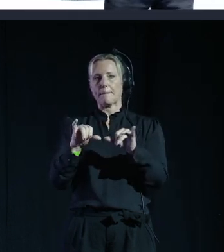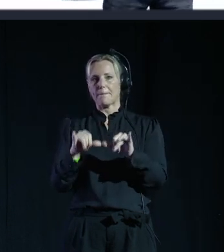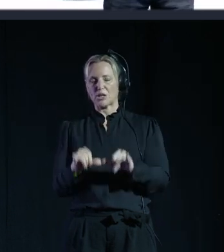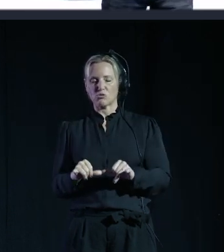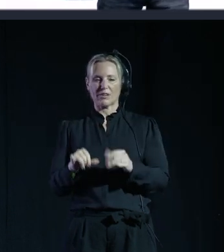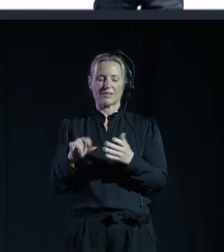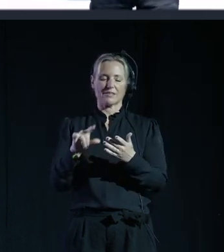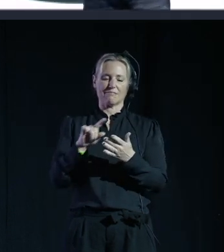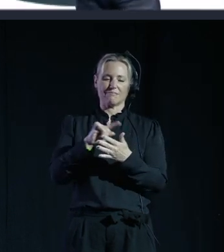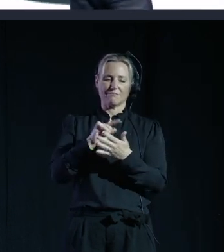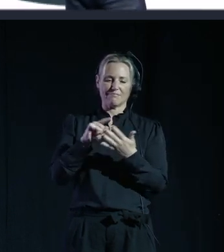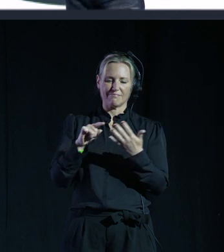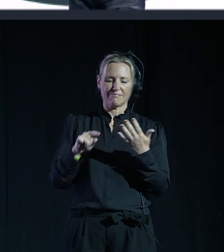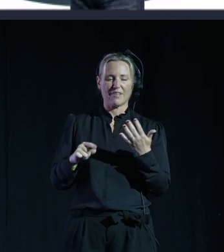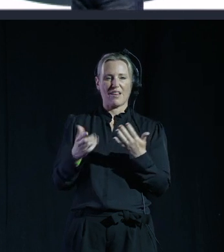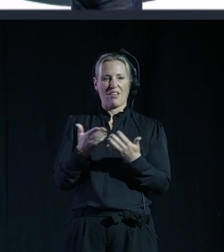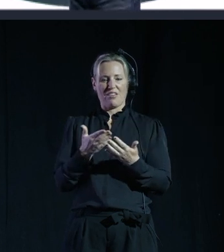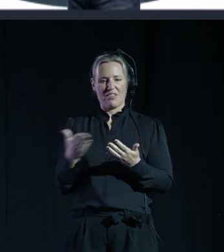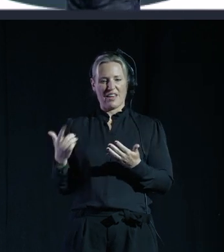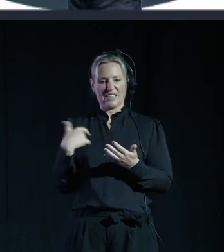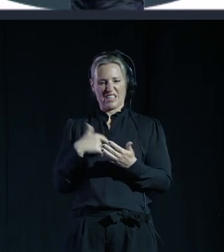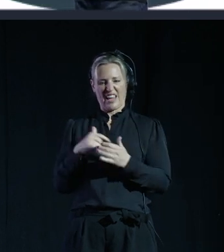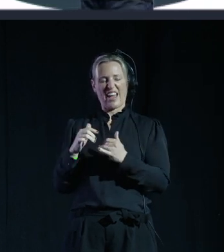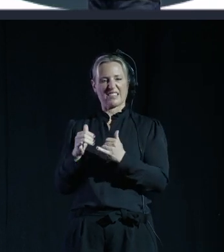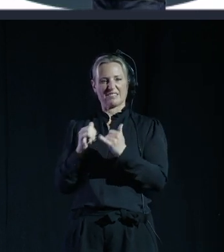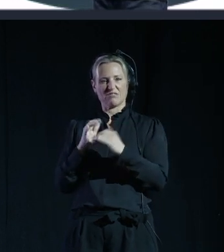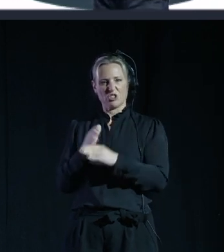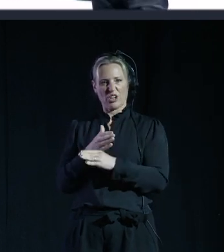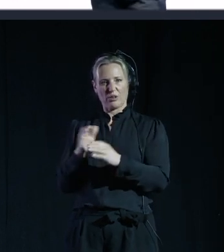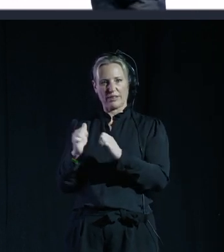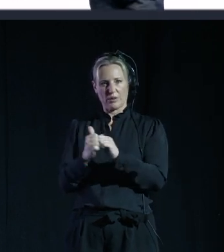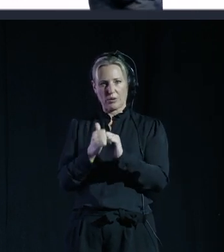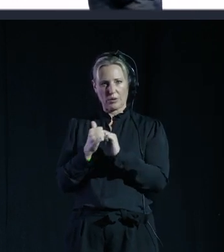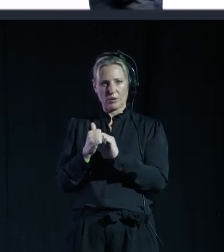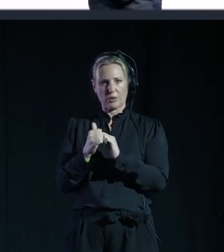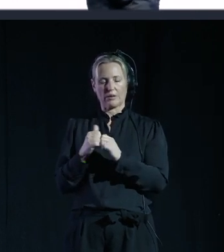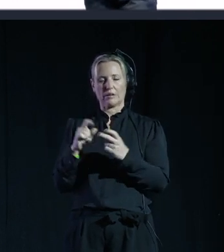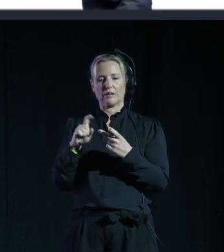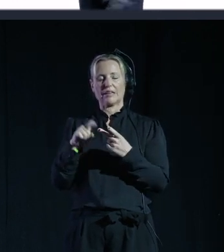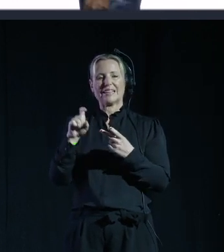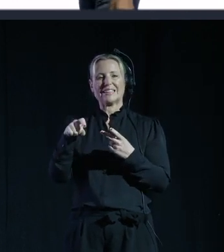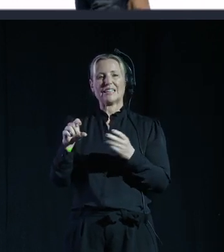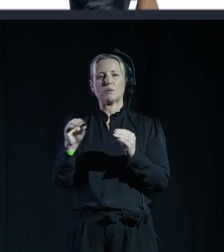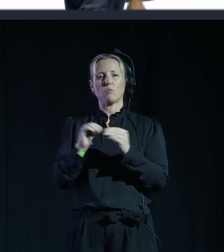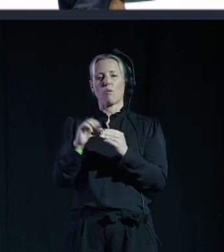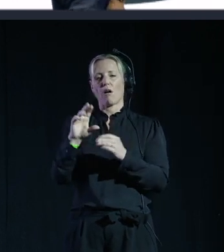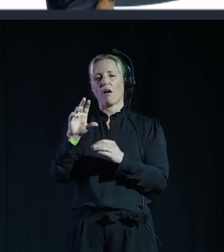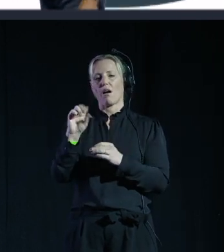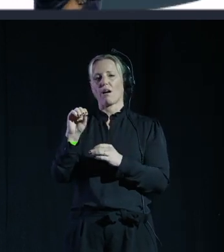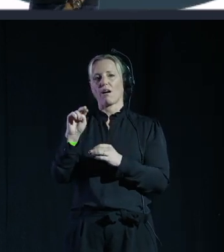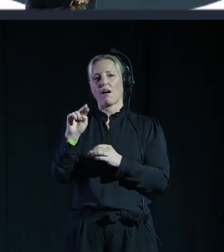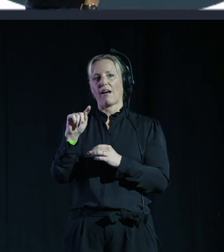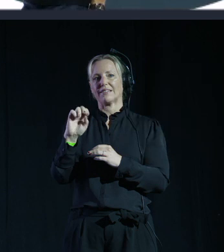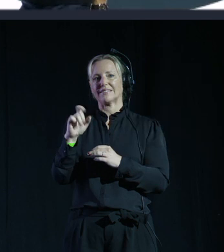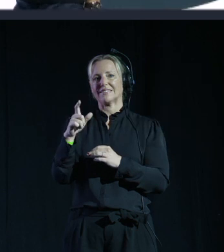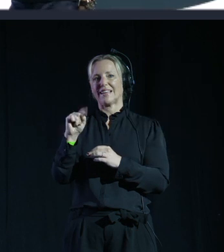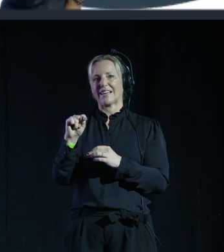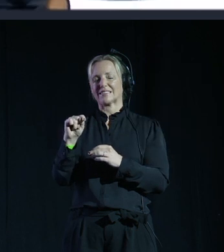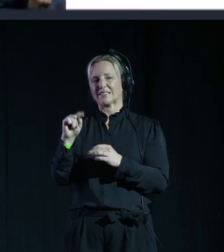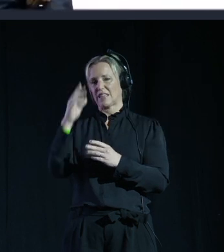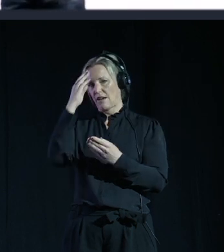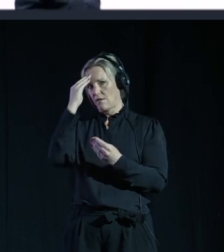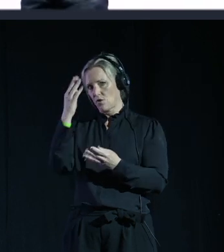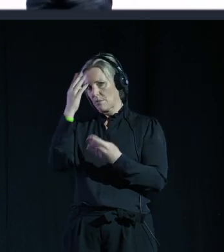kind of share and understand together. You need more context, which is information about your development resources.